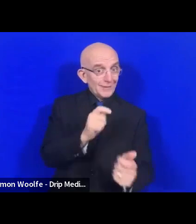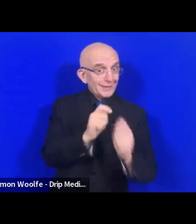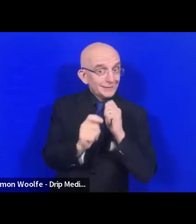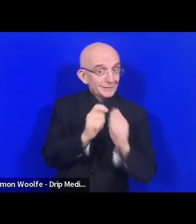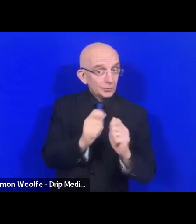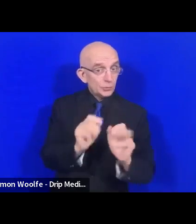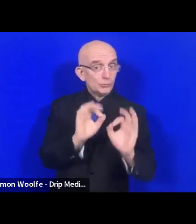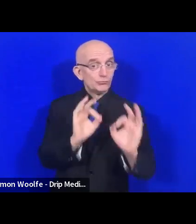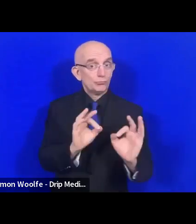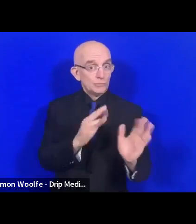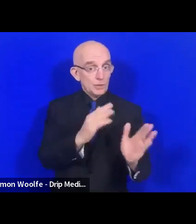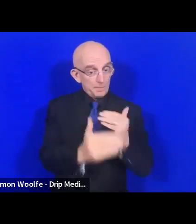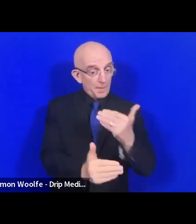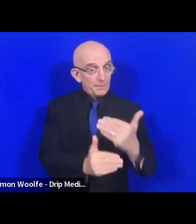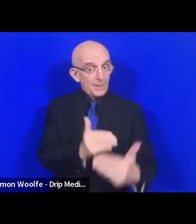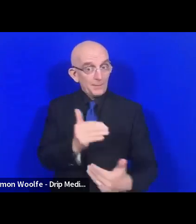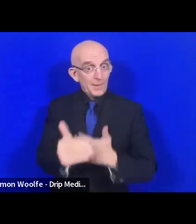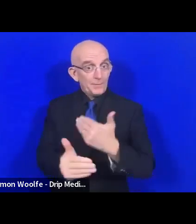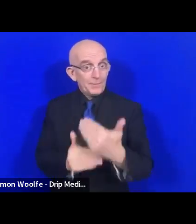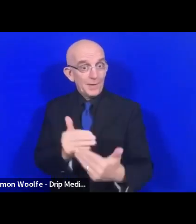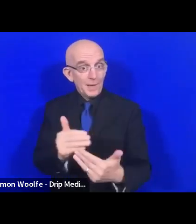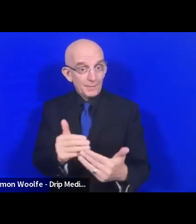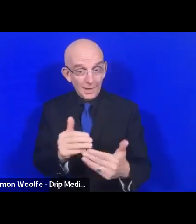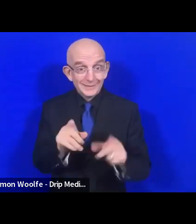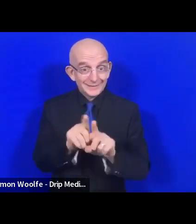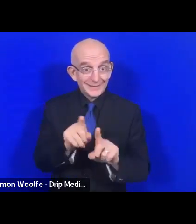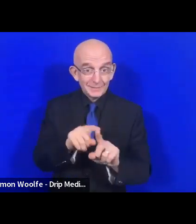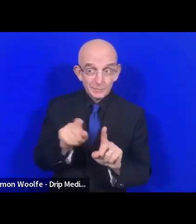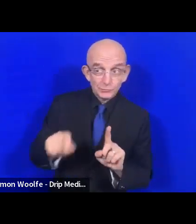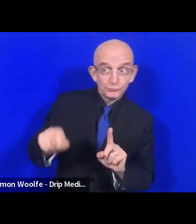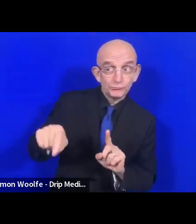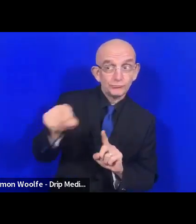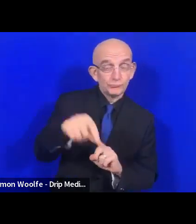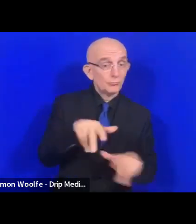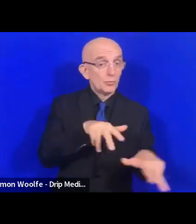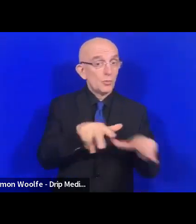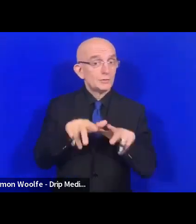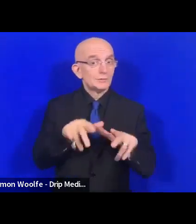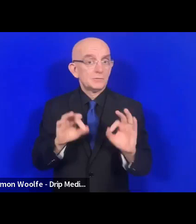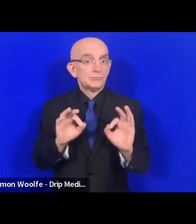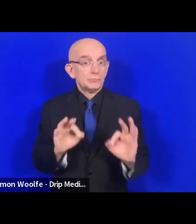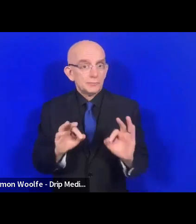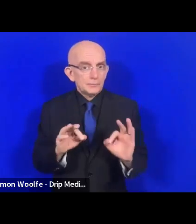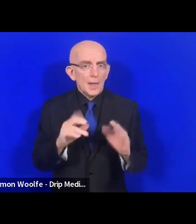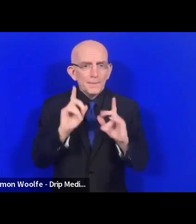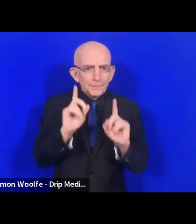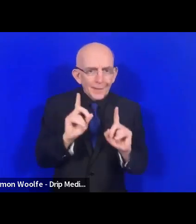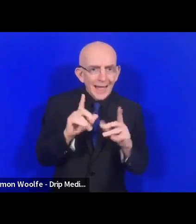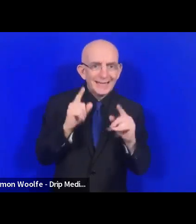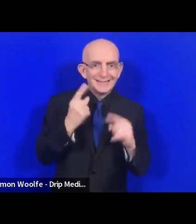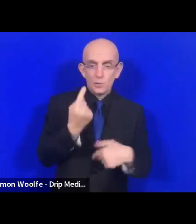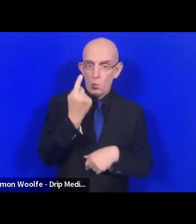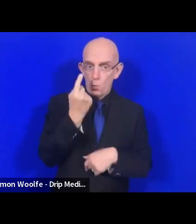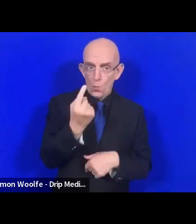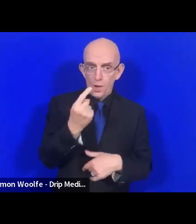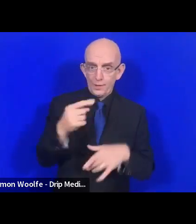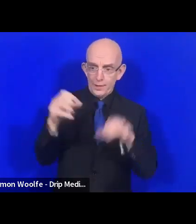resource where all the information is available, but I think one way around it is to